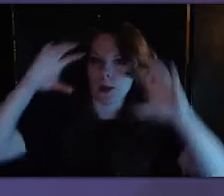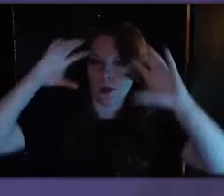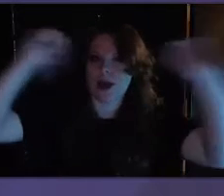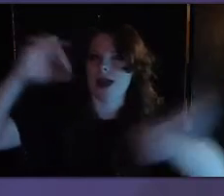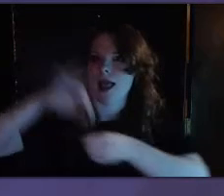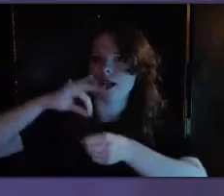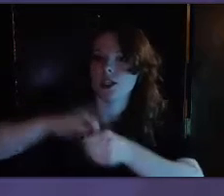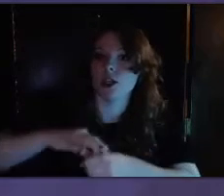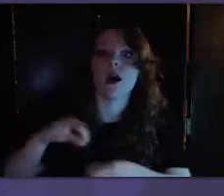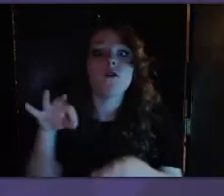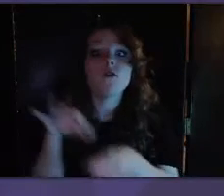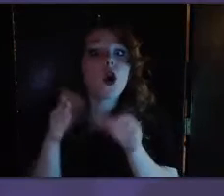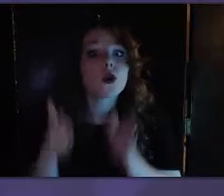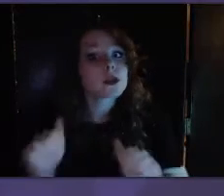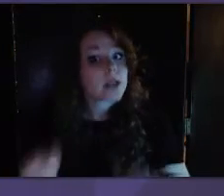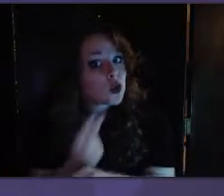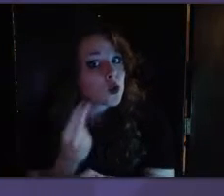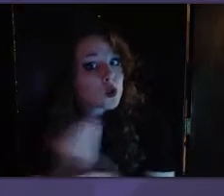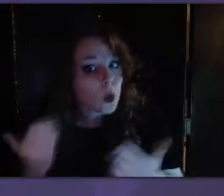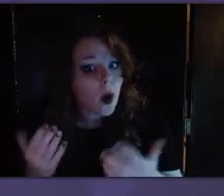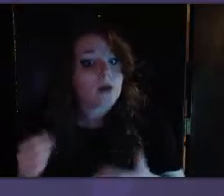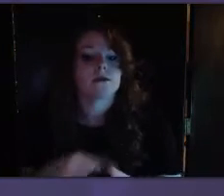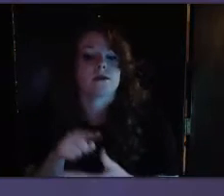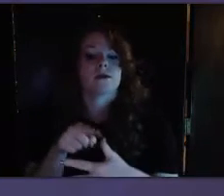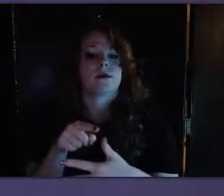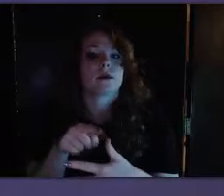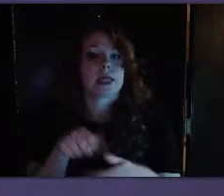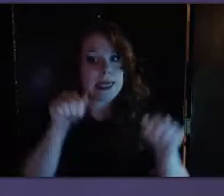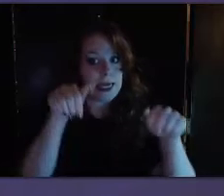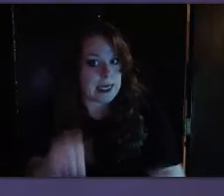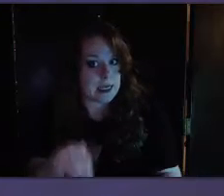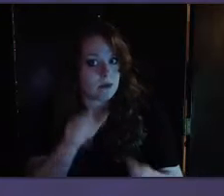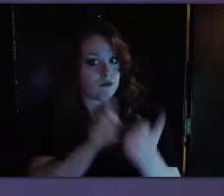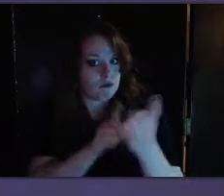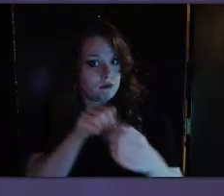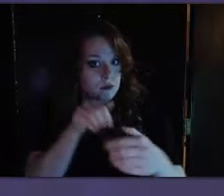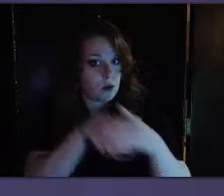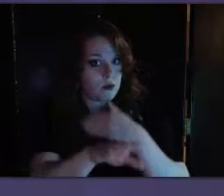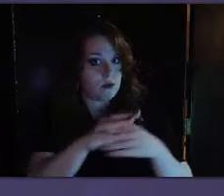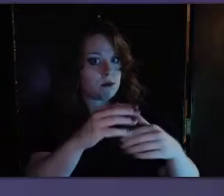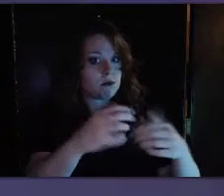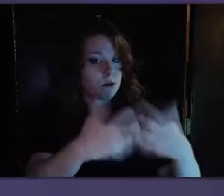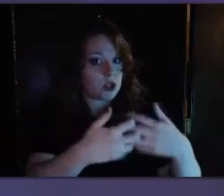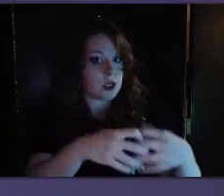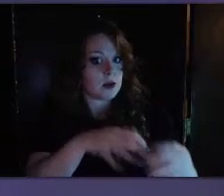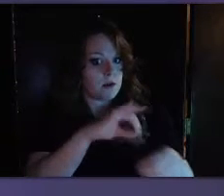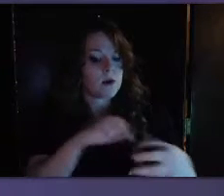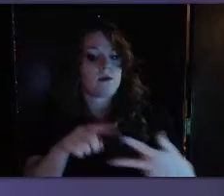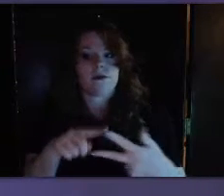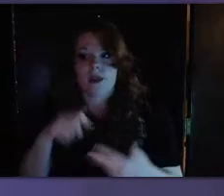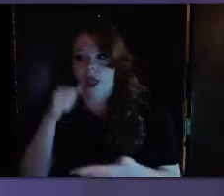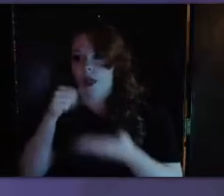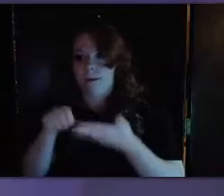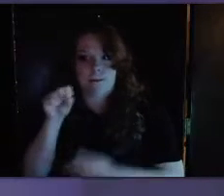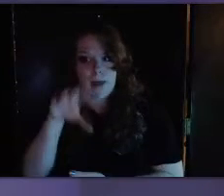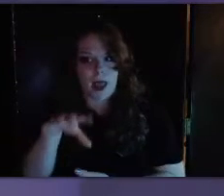election, voters can use A, in-person voting, B, mail-in ballots,